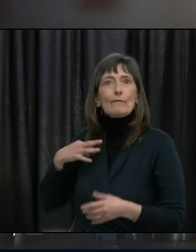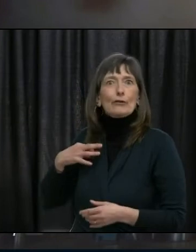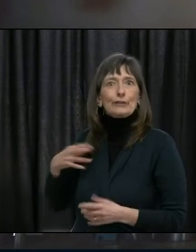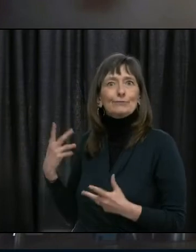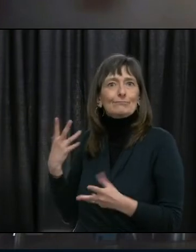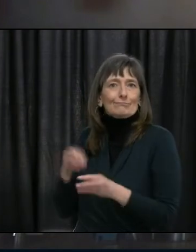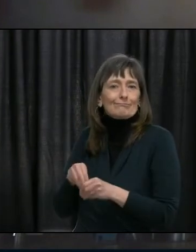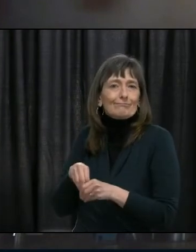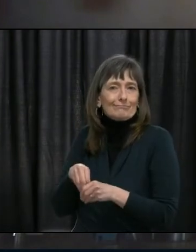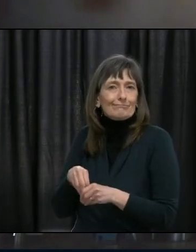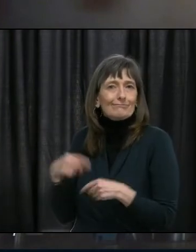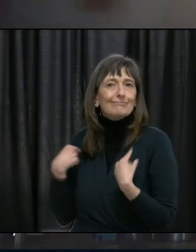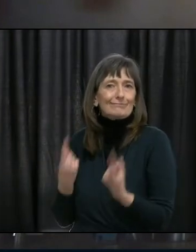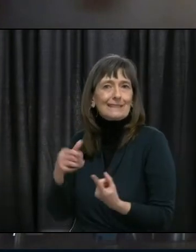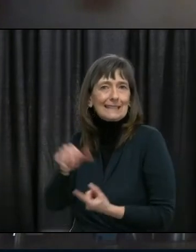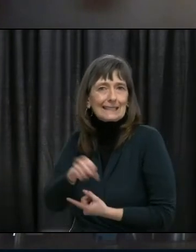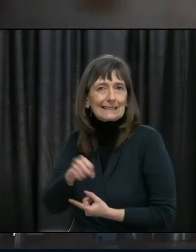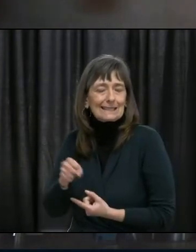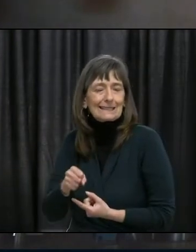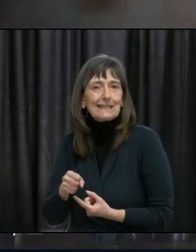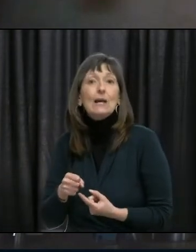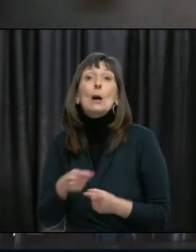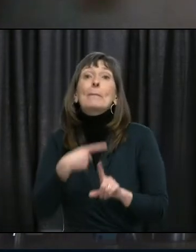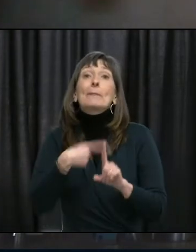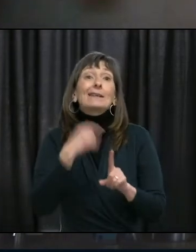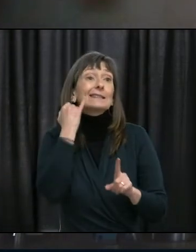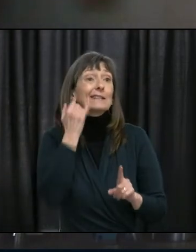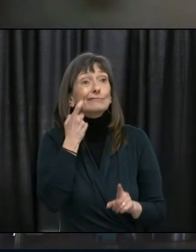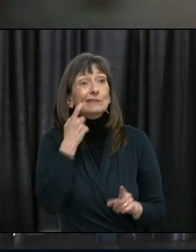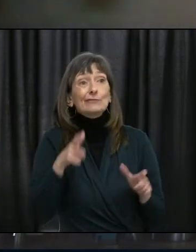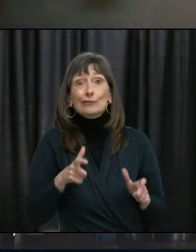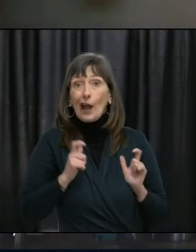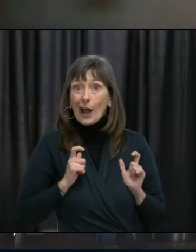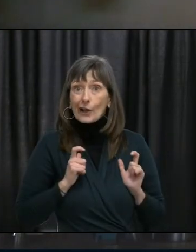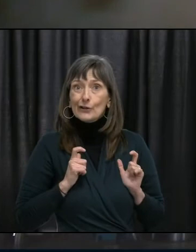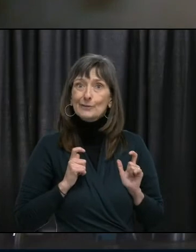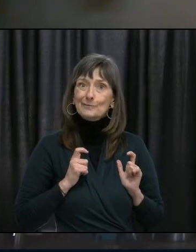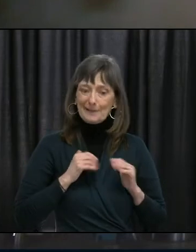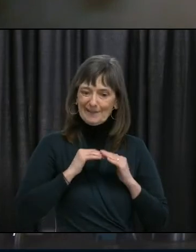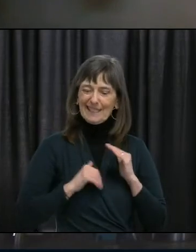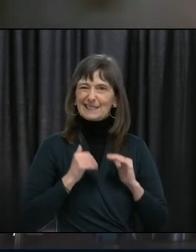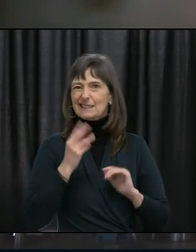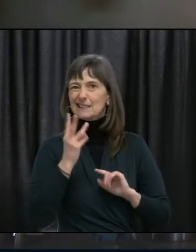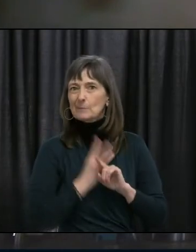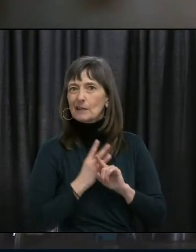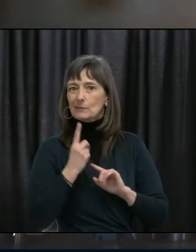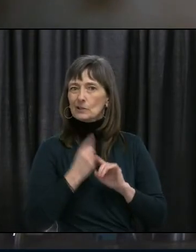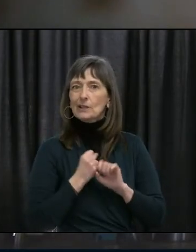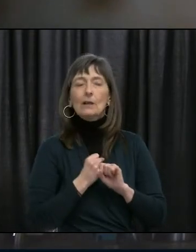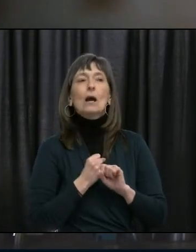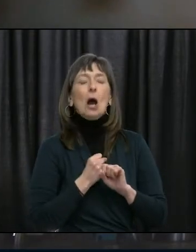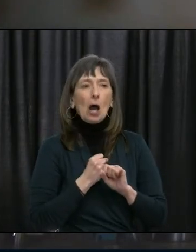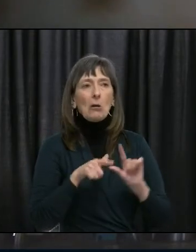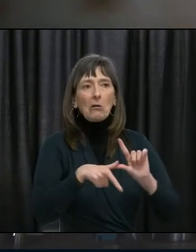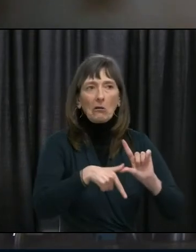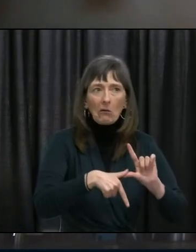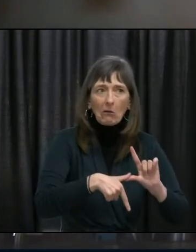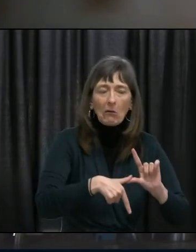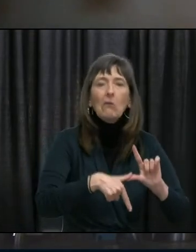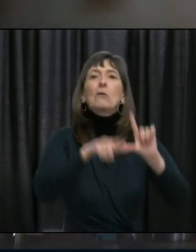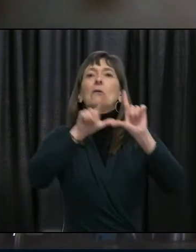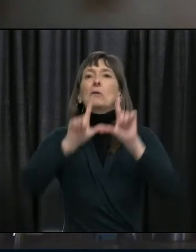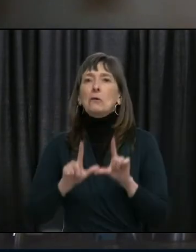as well, we have a rapid relicensing program for people whose skills in that area, but have subsequently